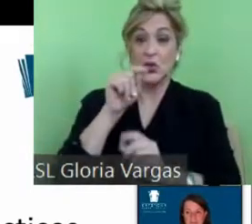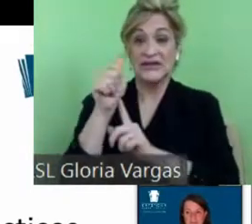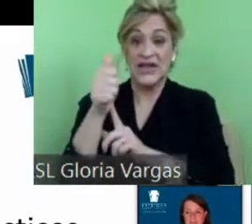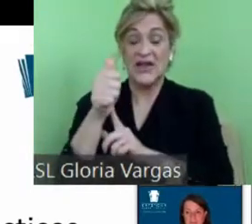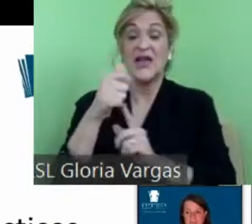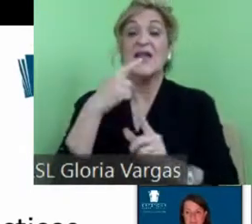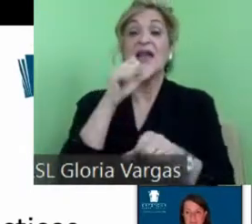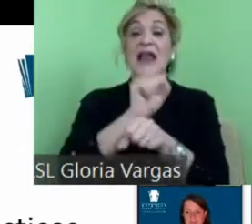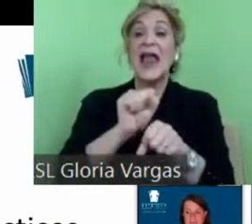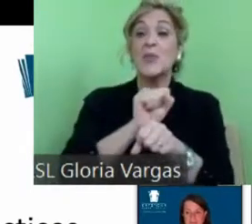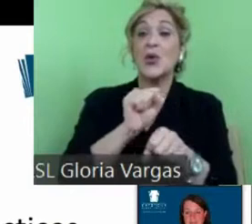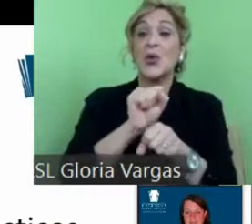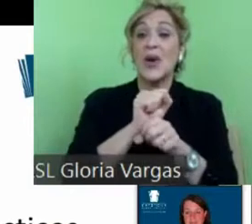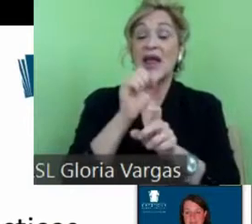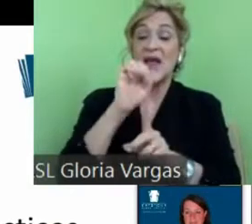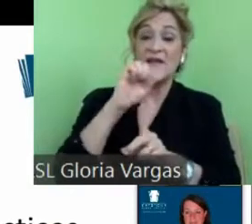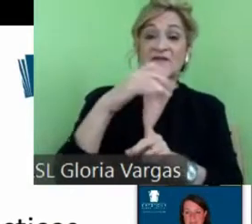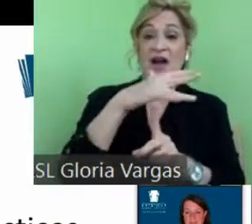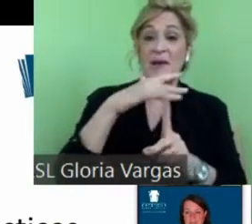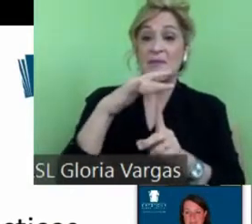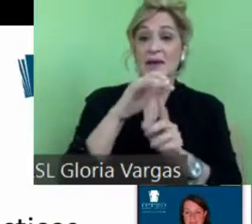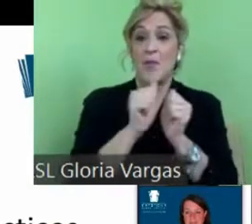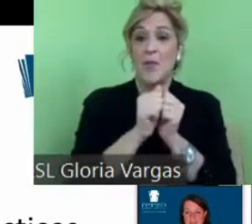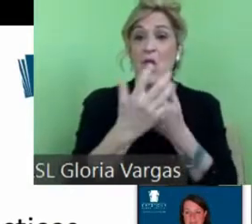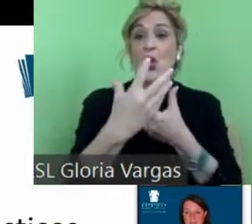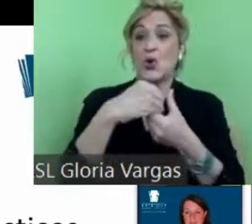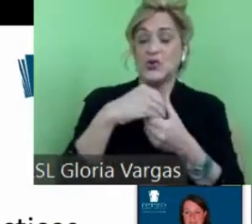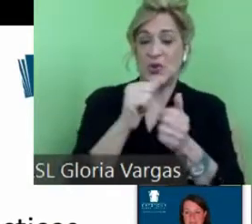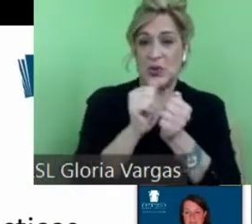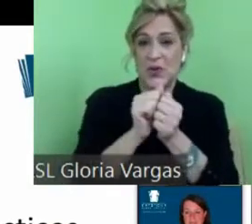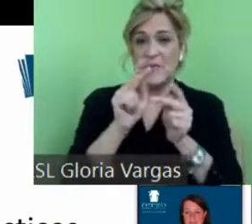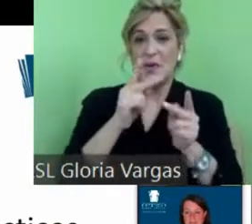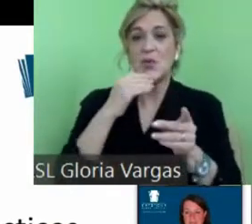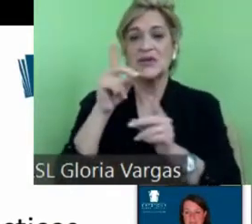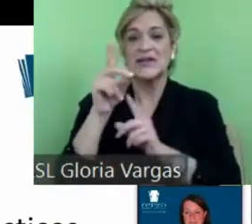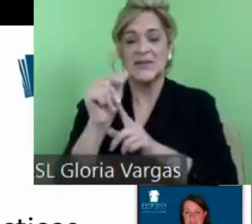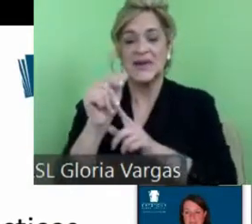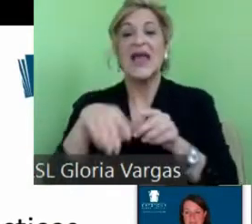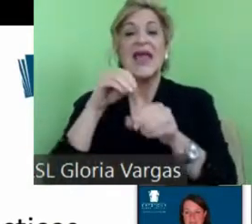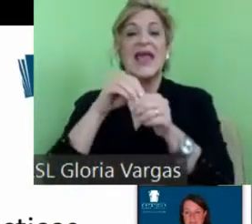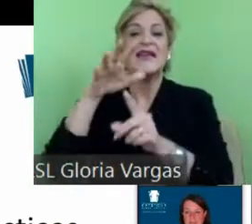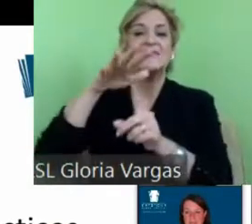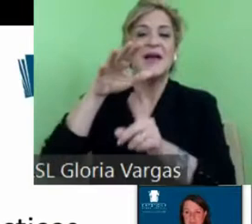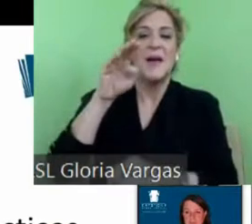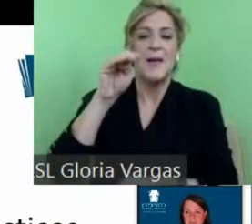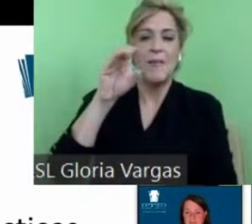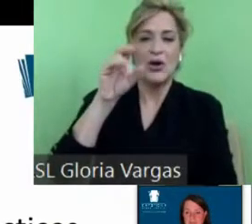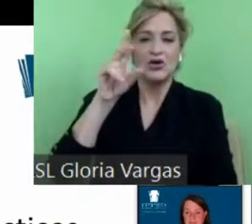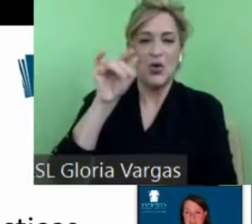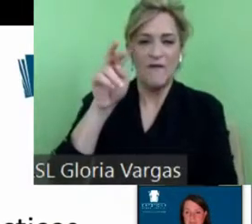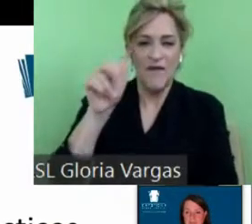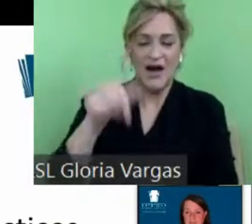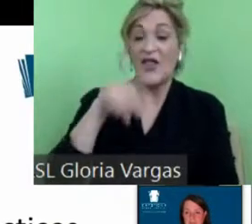became more inclusive for persons with disabilities in Moldova. The government introduced the 5% quota